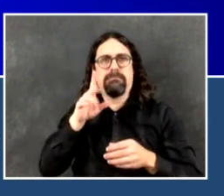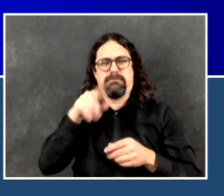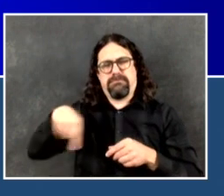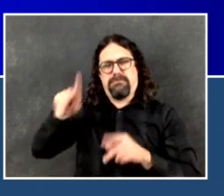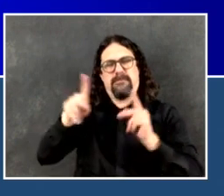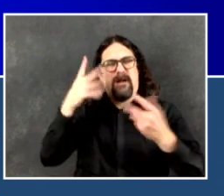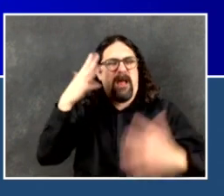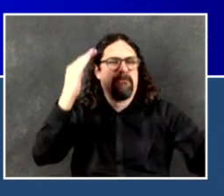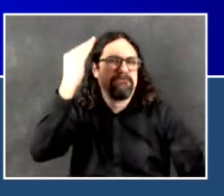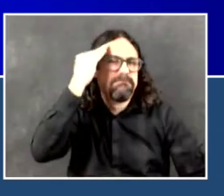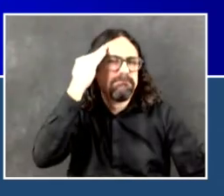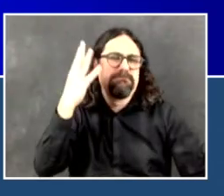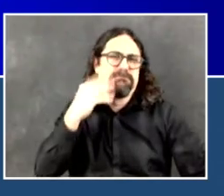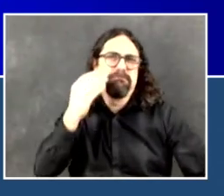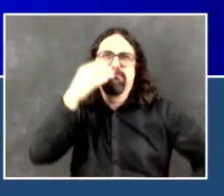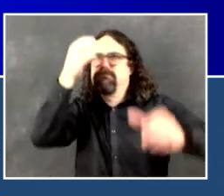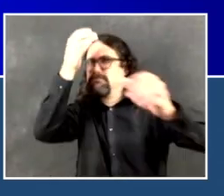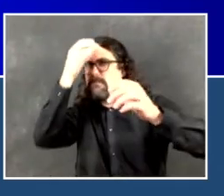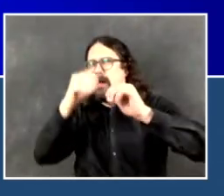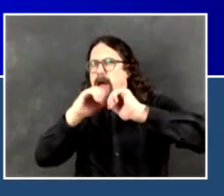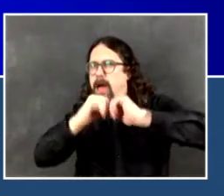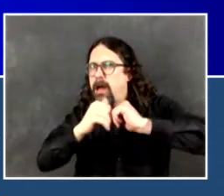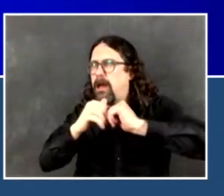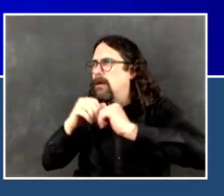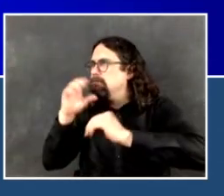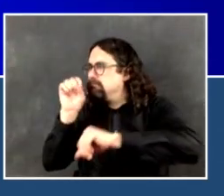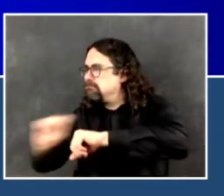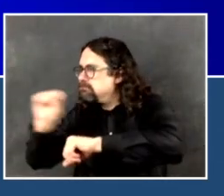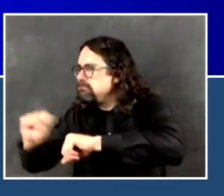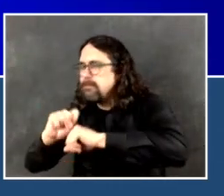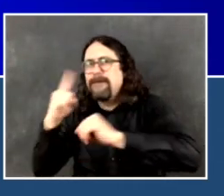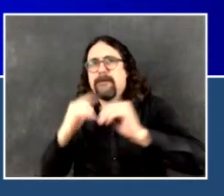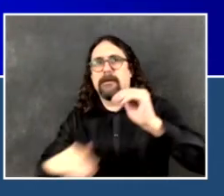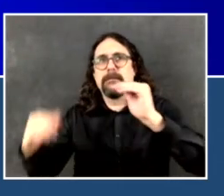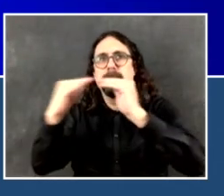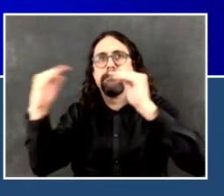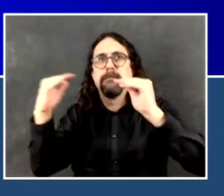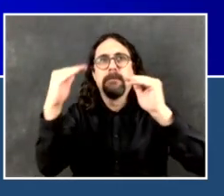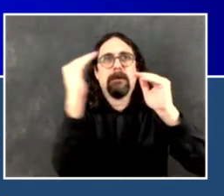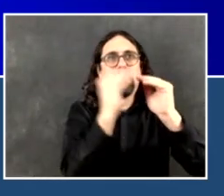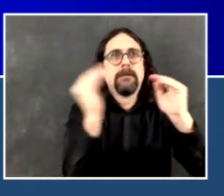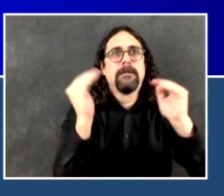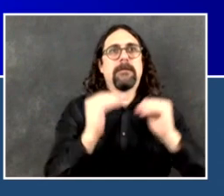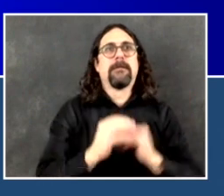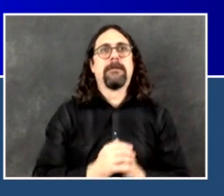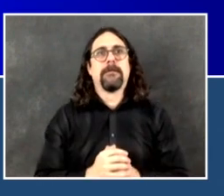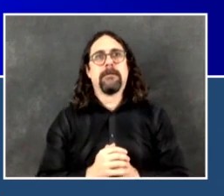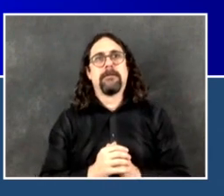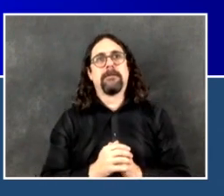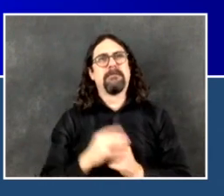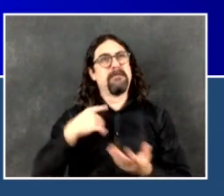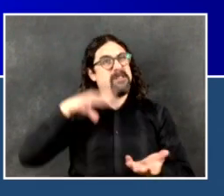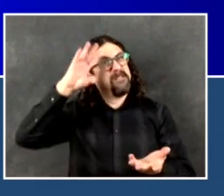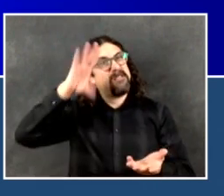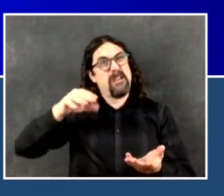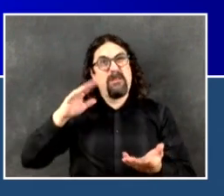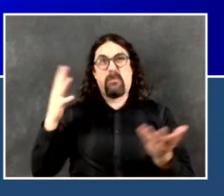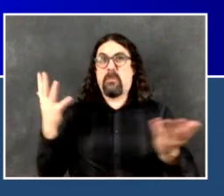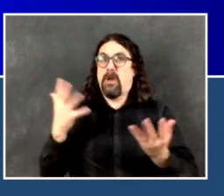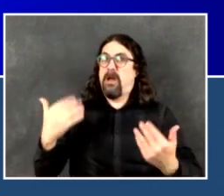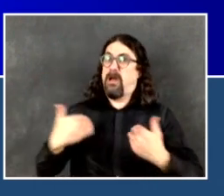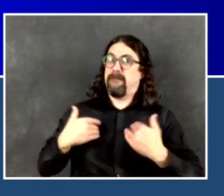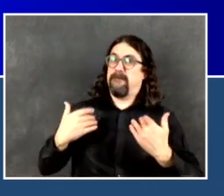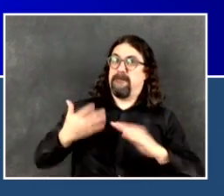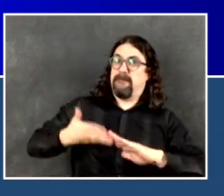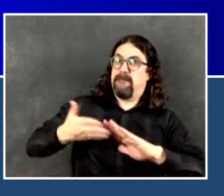is not good enough. We have to do better, and we can do better. And every one of them has that energy and that spirit to build something